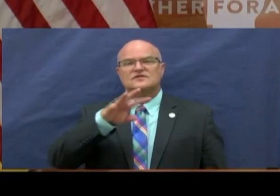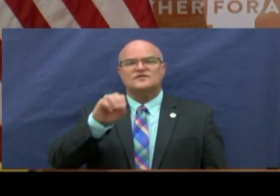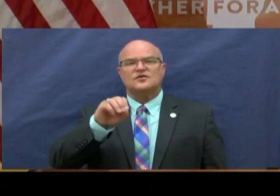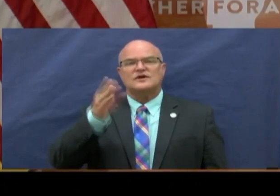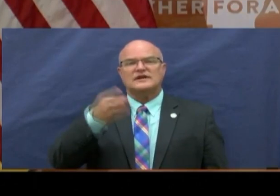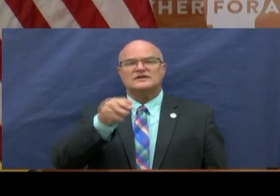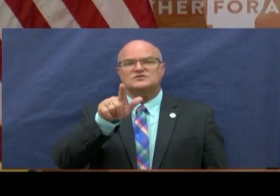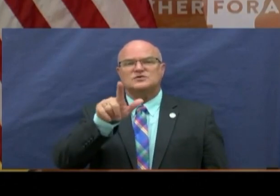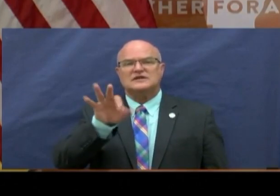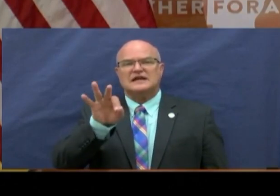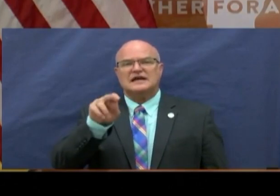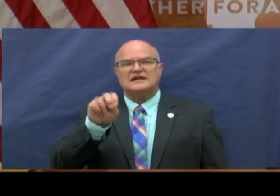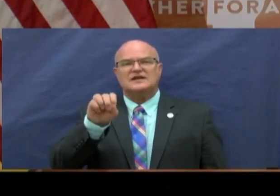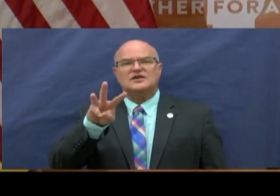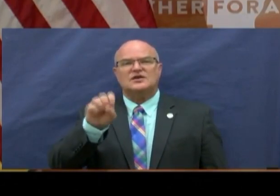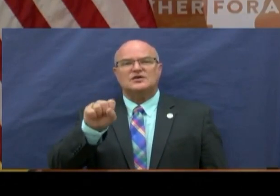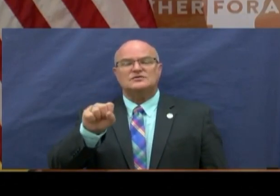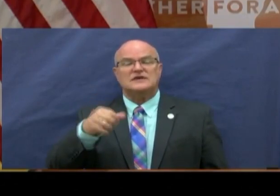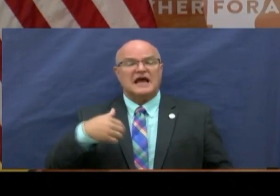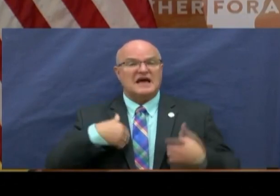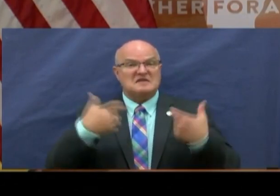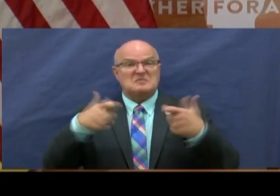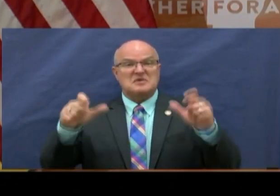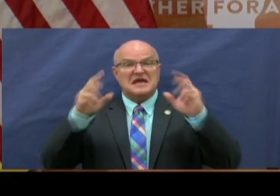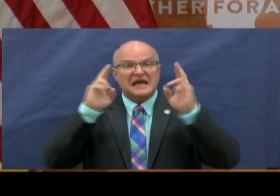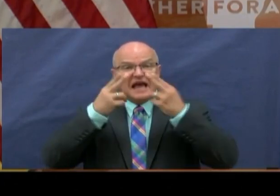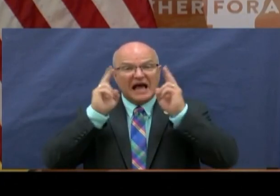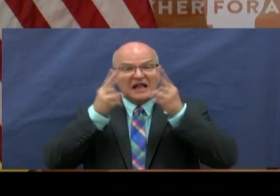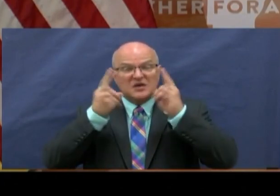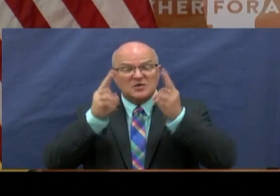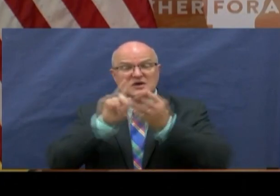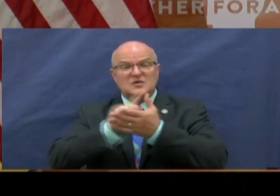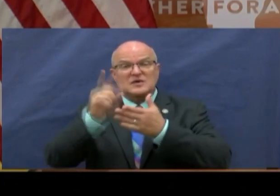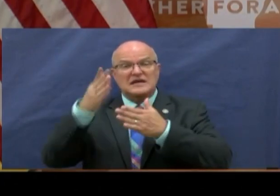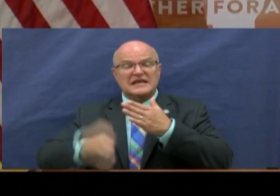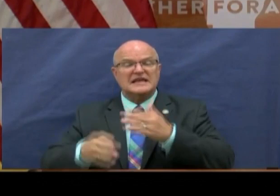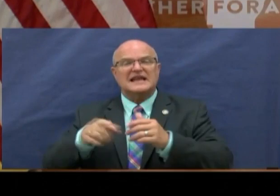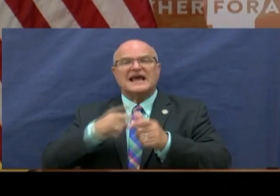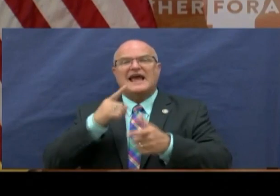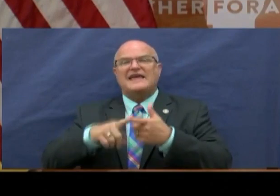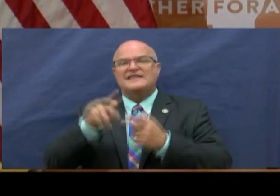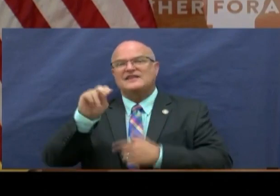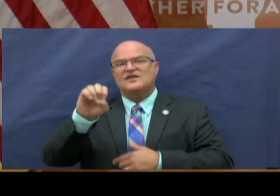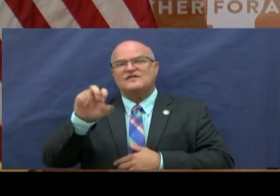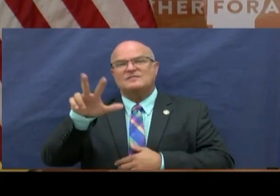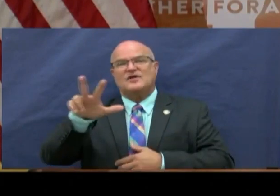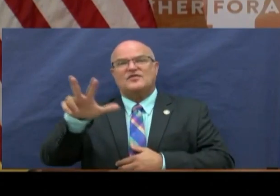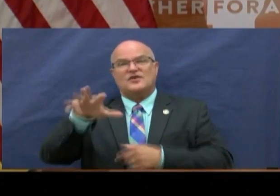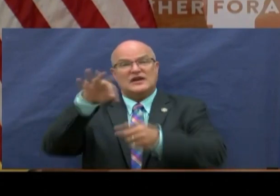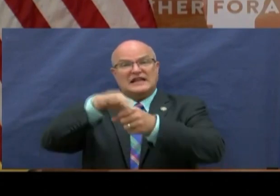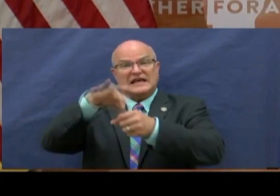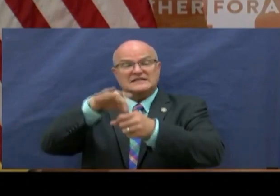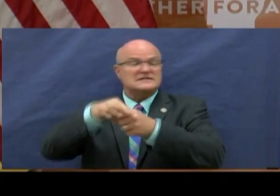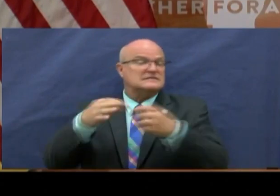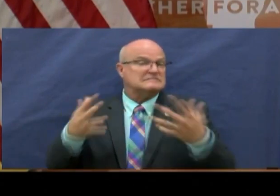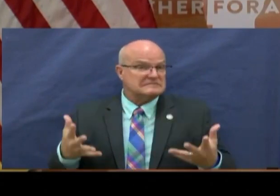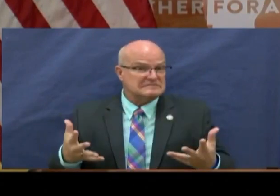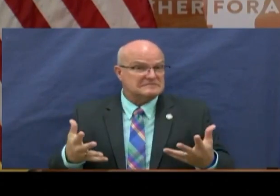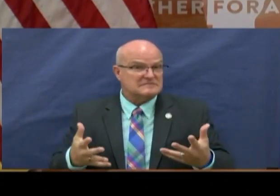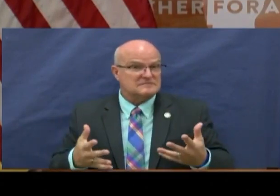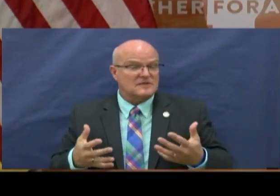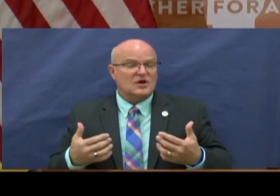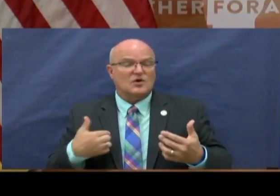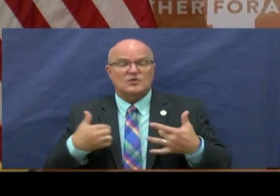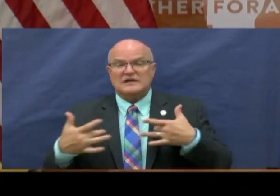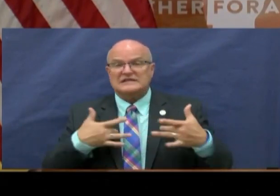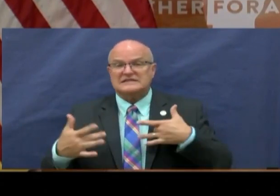News. We've got a big Halloween weekend coming up, as well as November 3rd elections. Your concerns, and we also want to know how you're doing. This